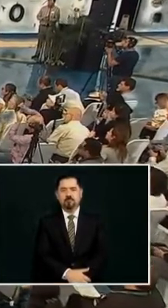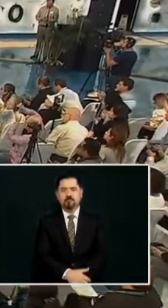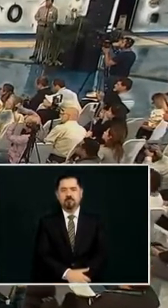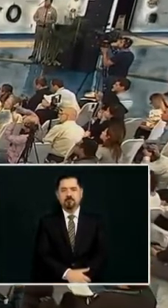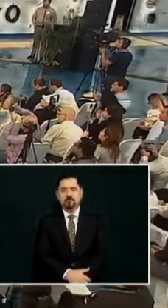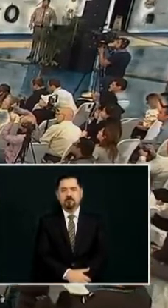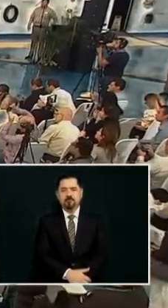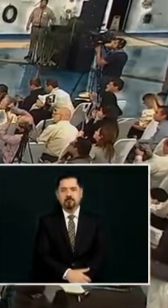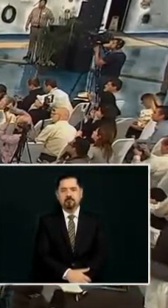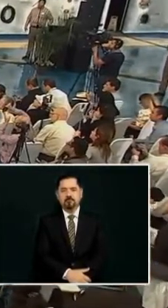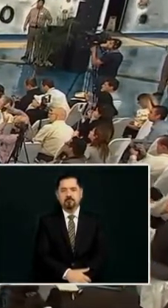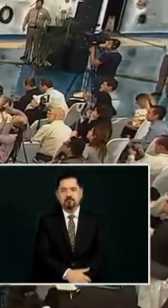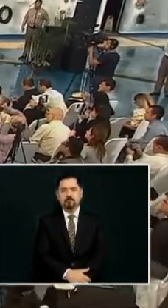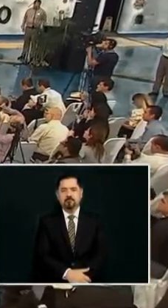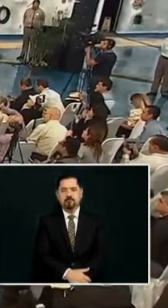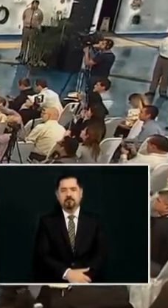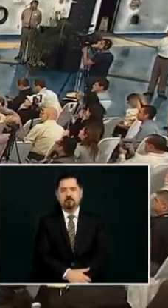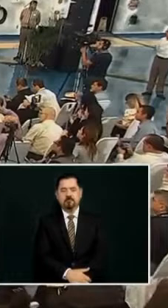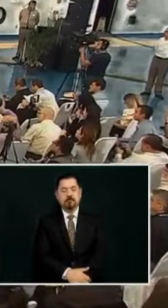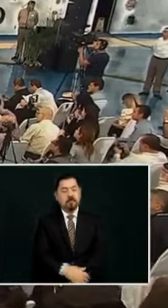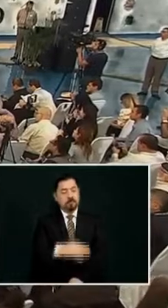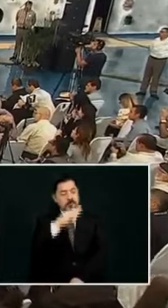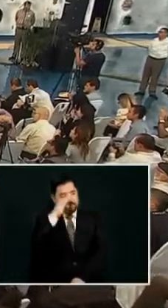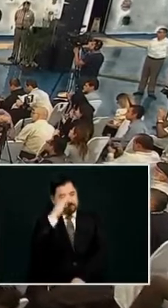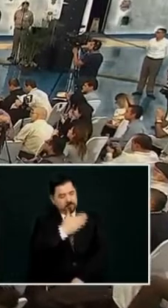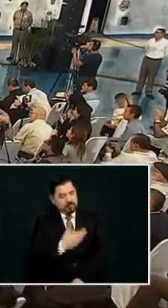but weather changes